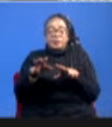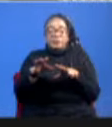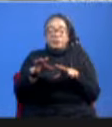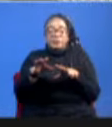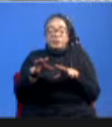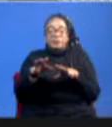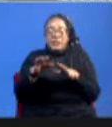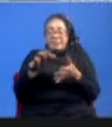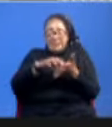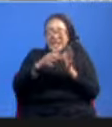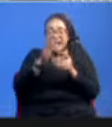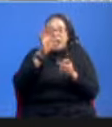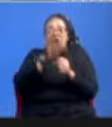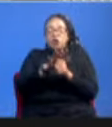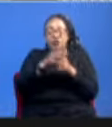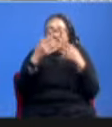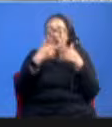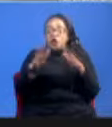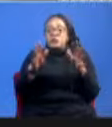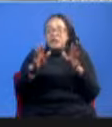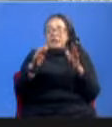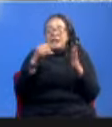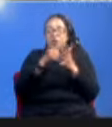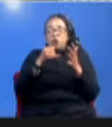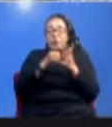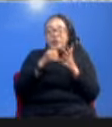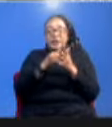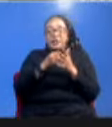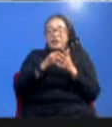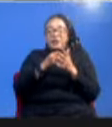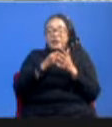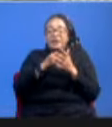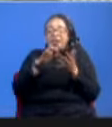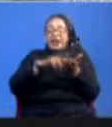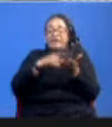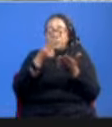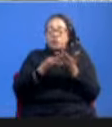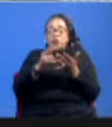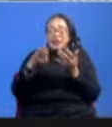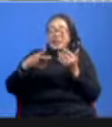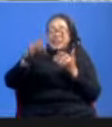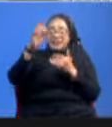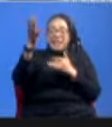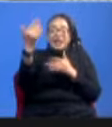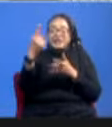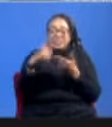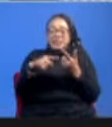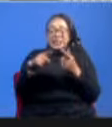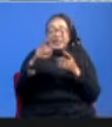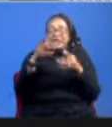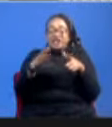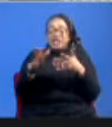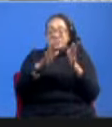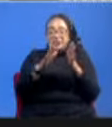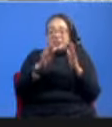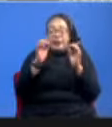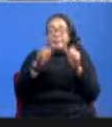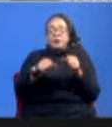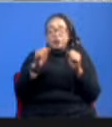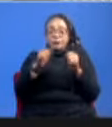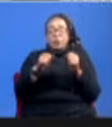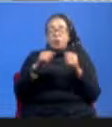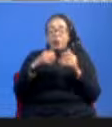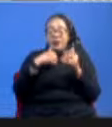will not suffer a lot of losses, given that their own source revenue increased last year, and chances are, if we go with the same